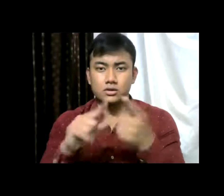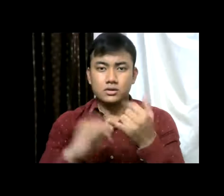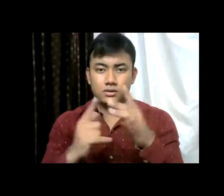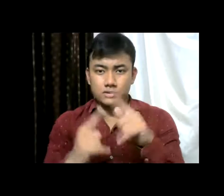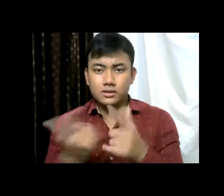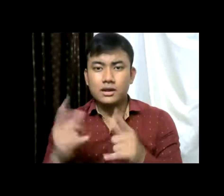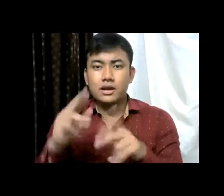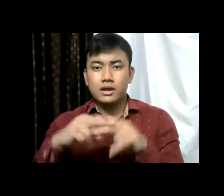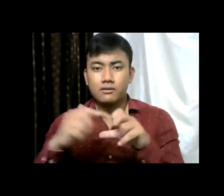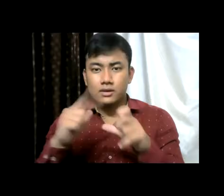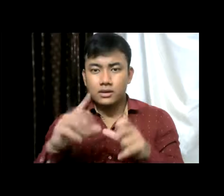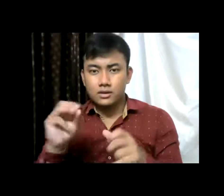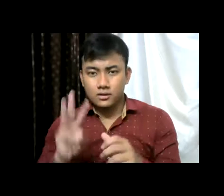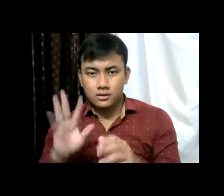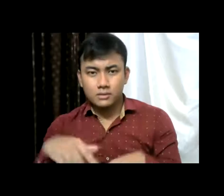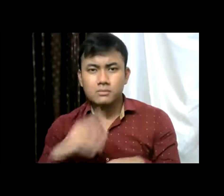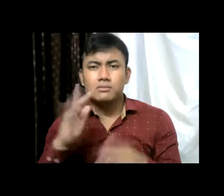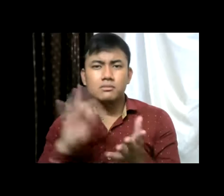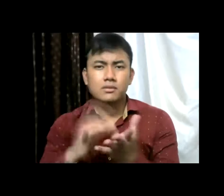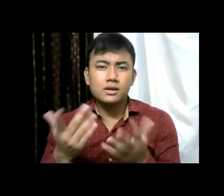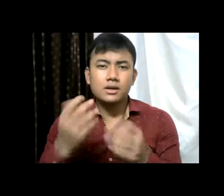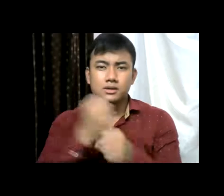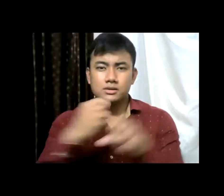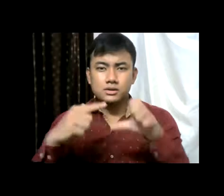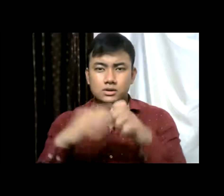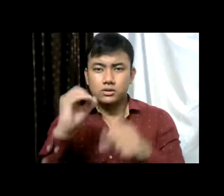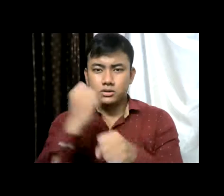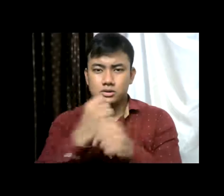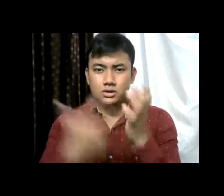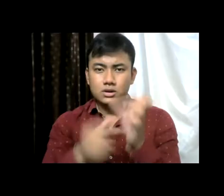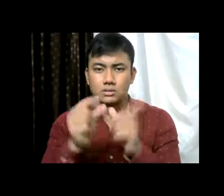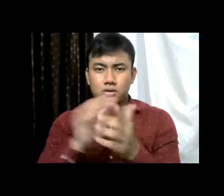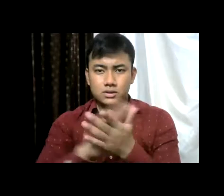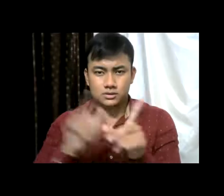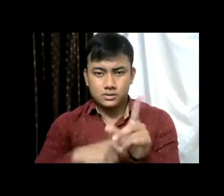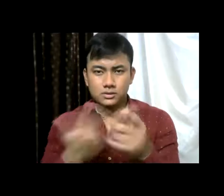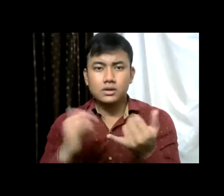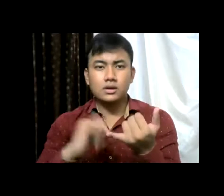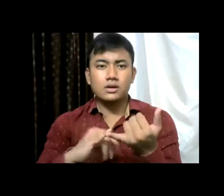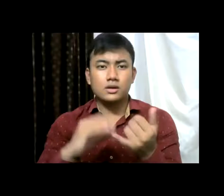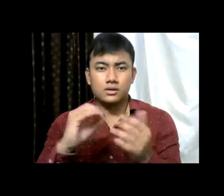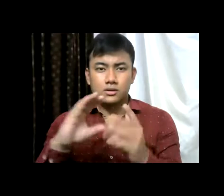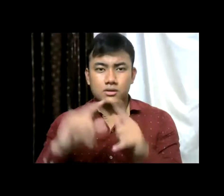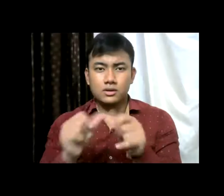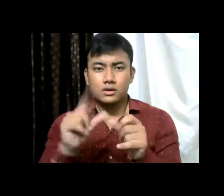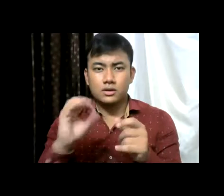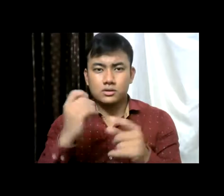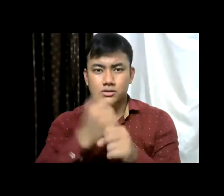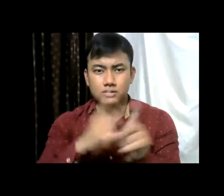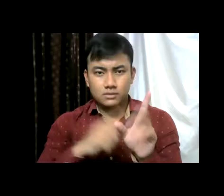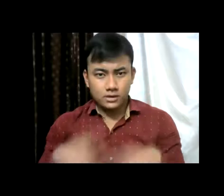the University of Leicester in the UK. His research engages with sexual mappings and the makings of cities from